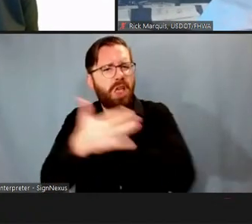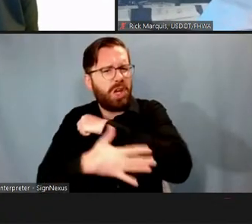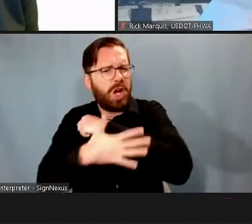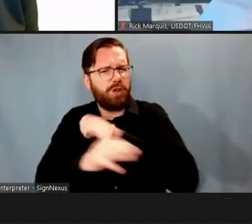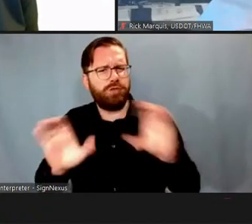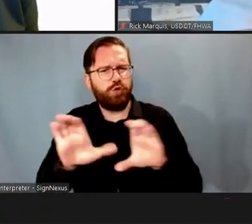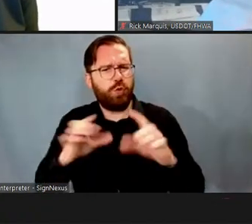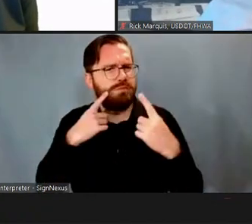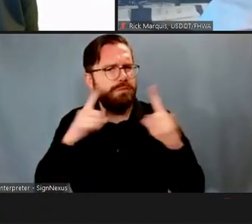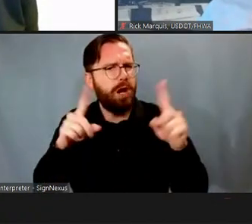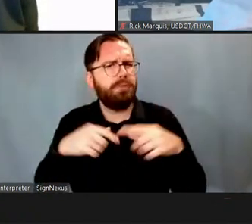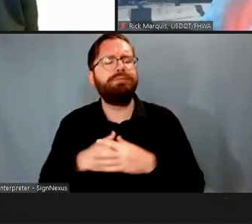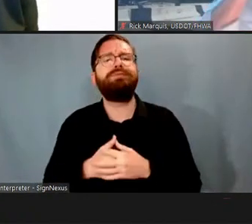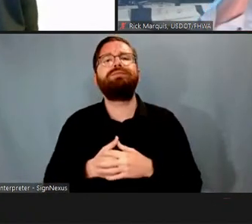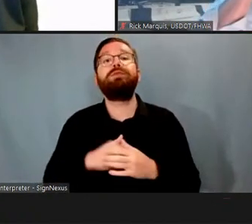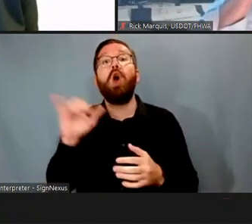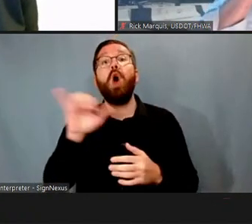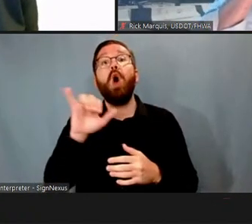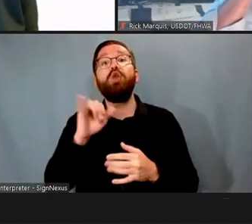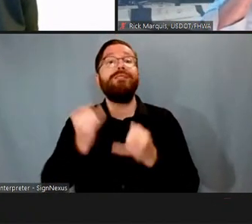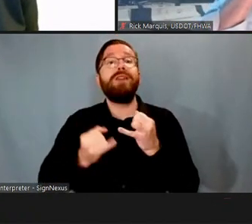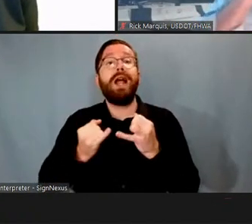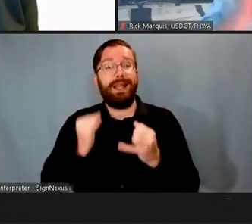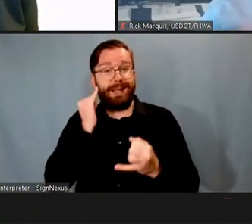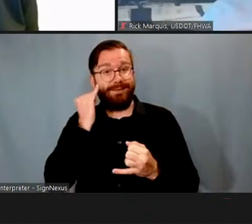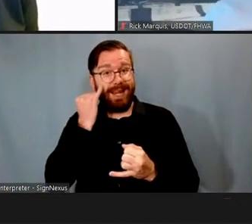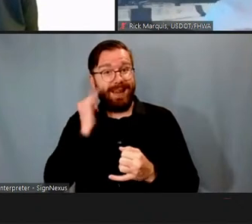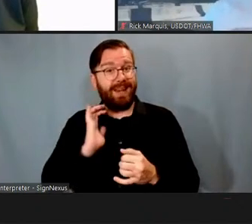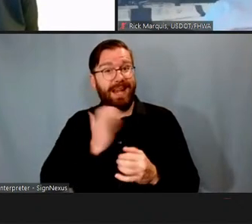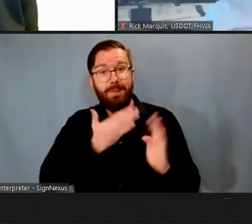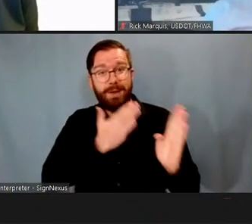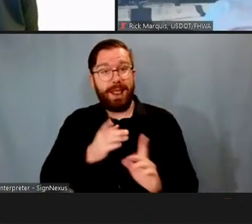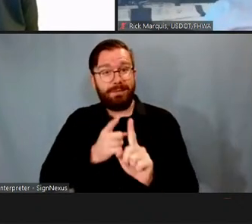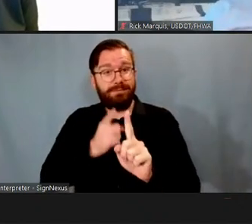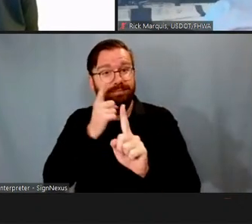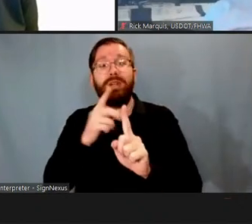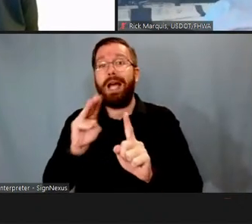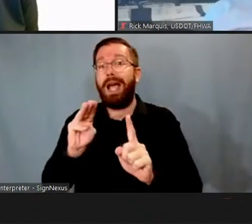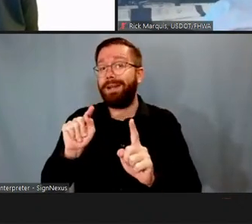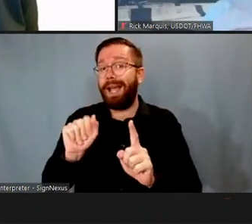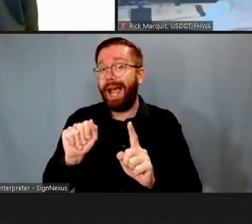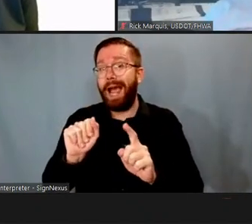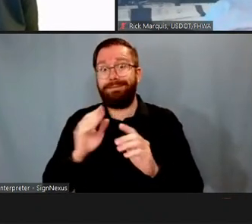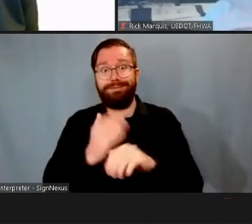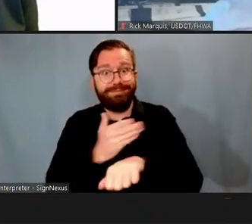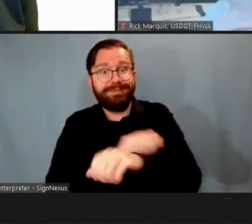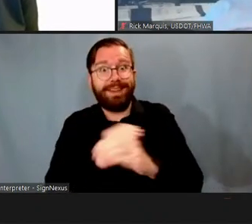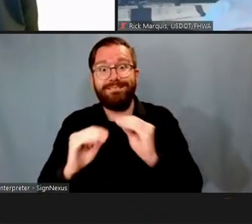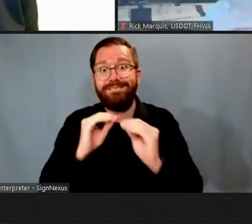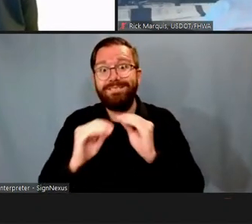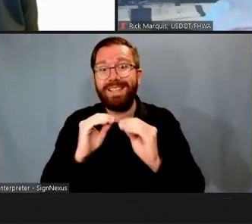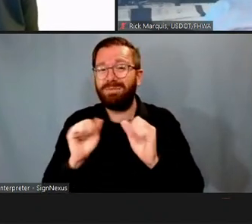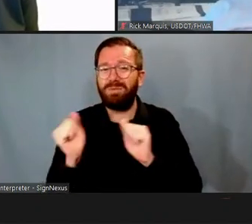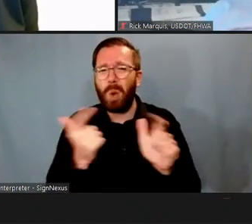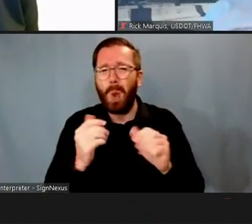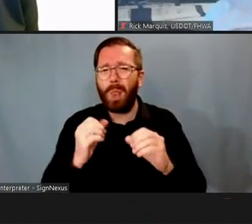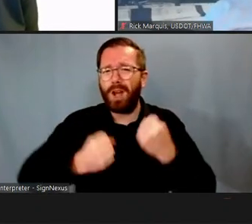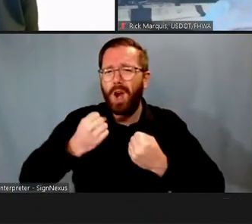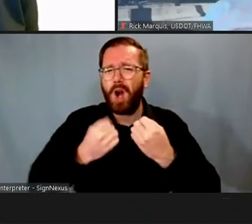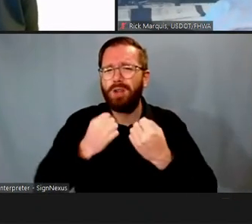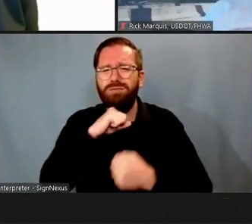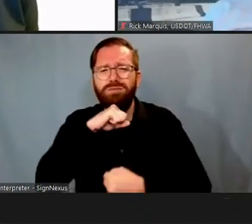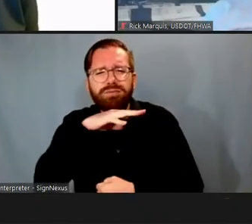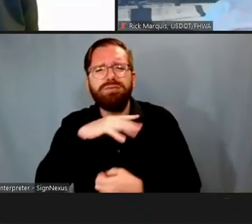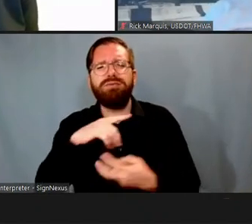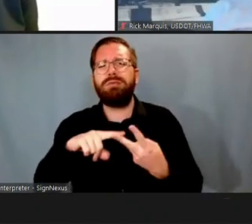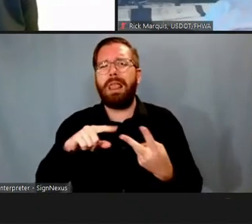broken mta elevators escalators are added but not maintained the cars are filthy on the and then when i've